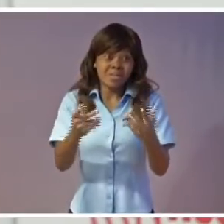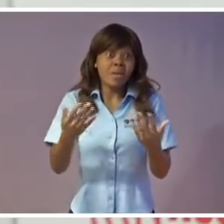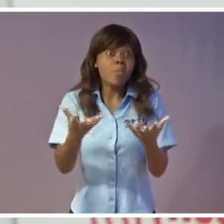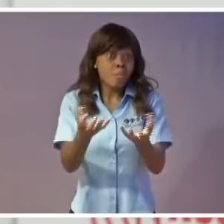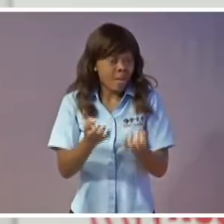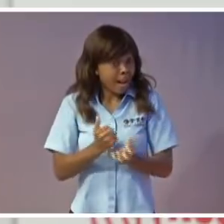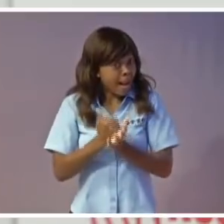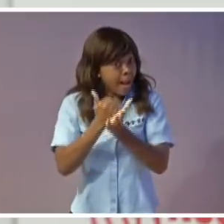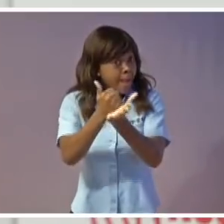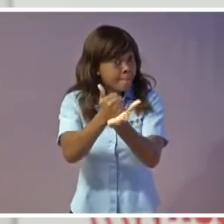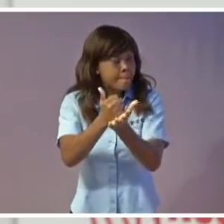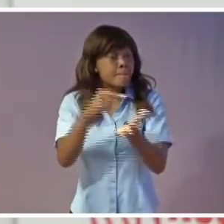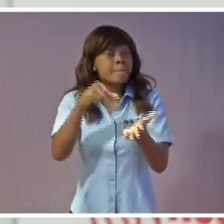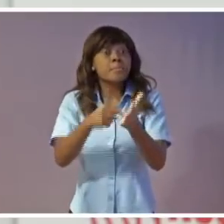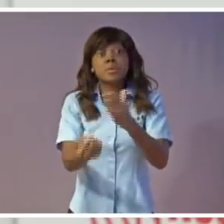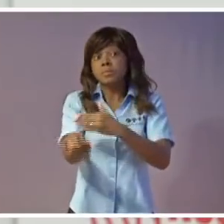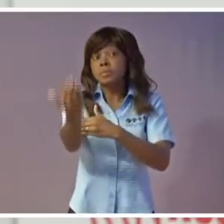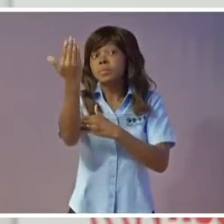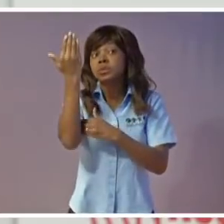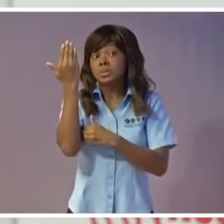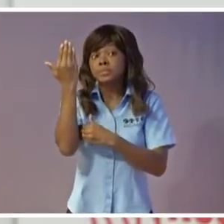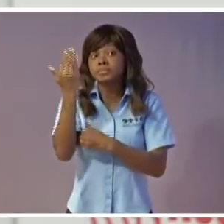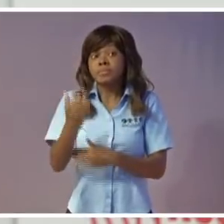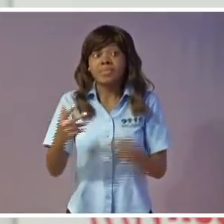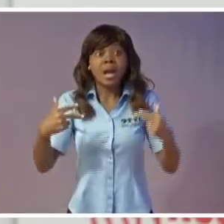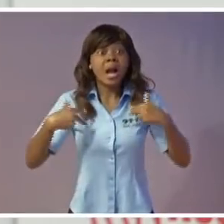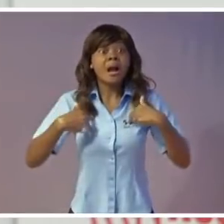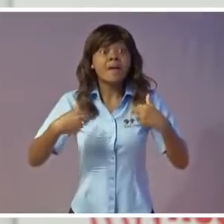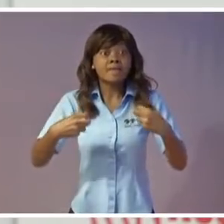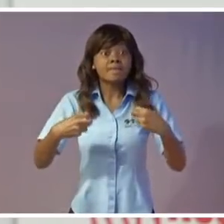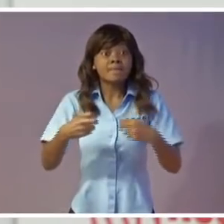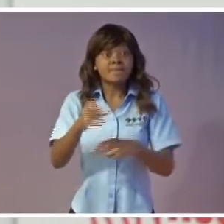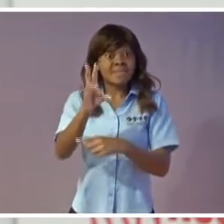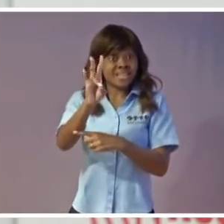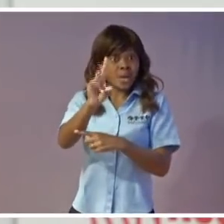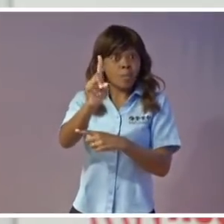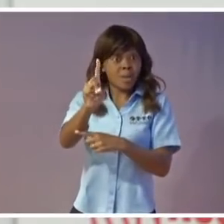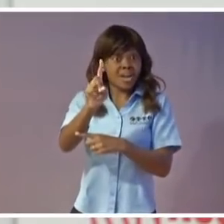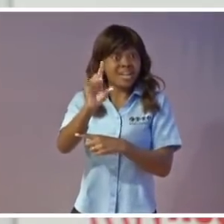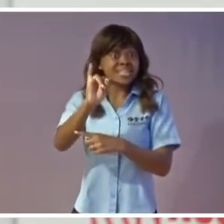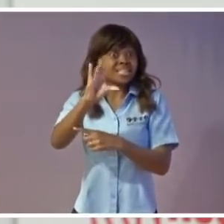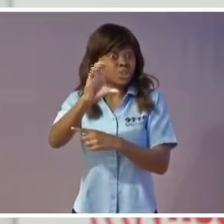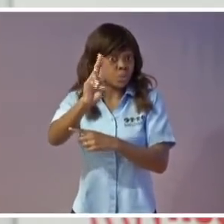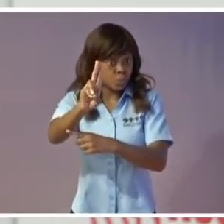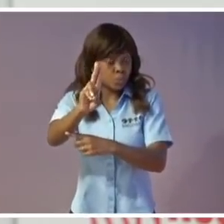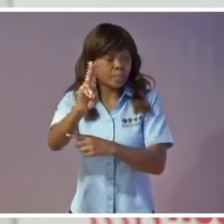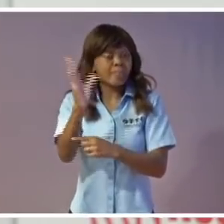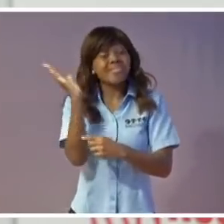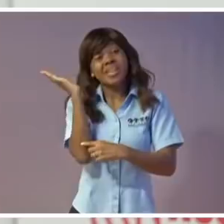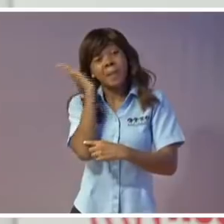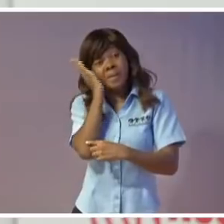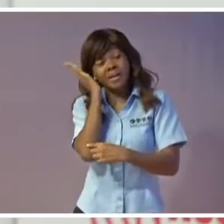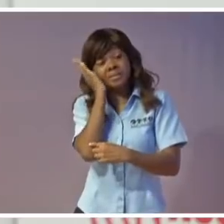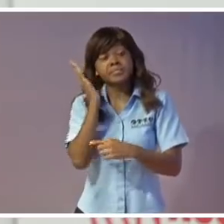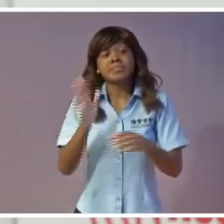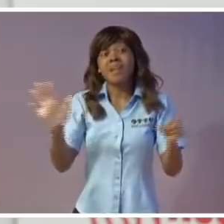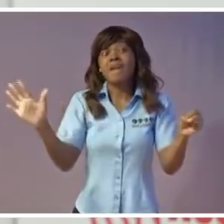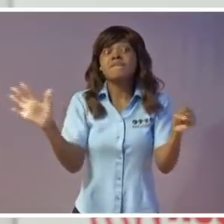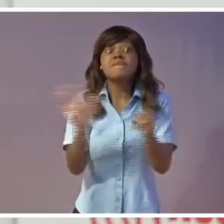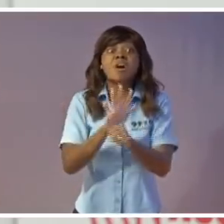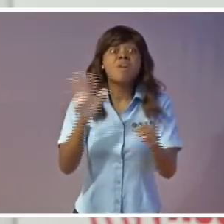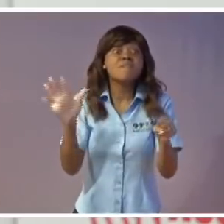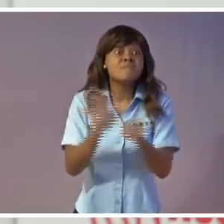are 71 ICU beds that are fully operational in Trinidad and 9 in Tobago in the parallel